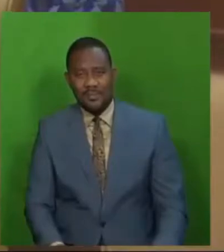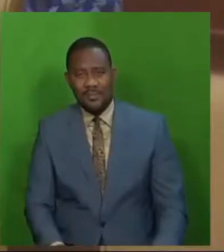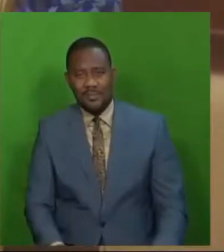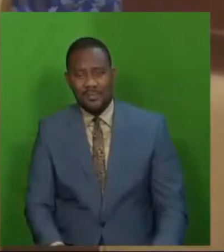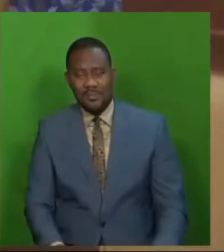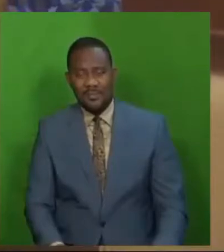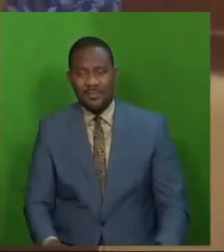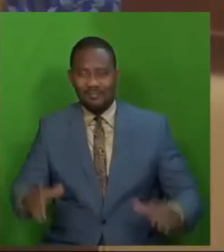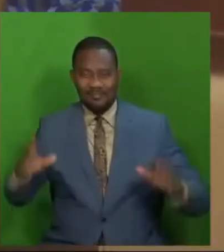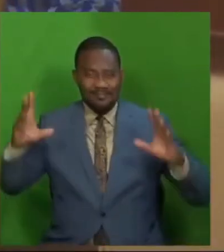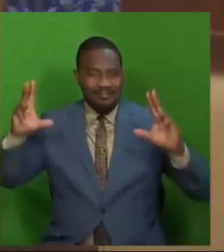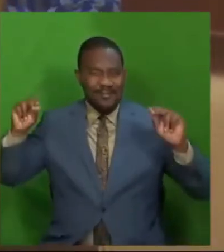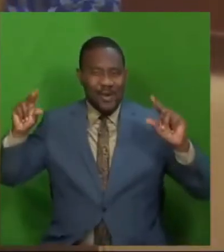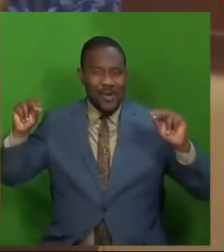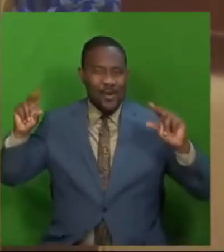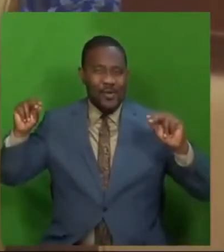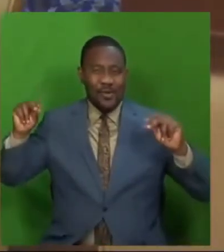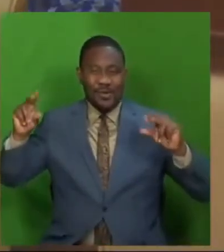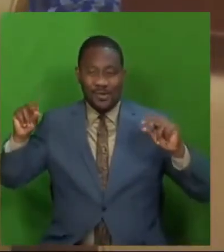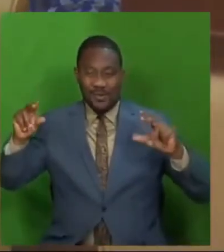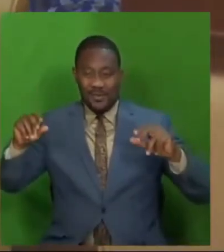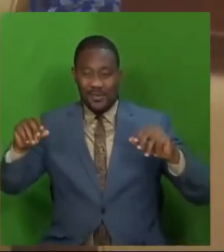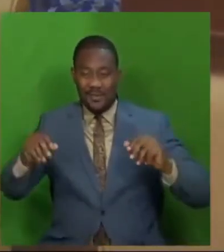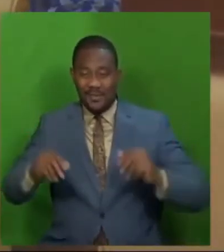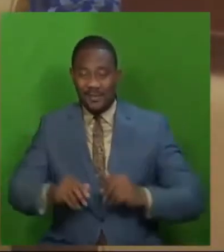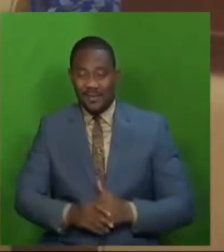Mr. Speaker, I think,